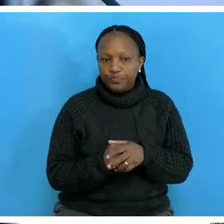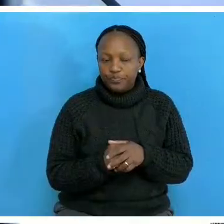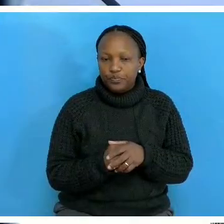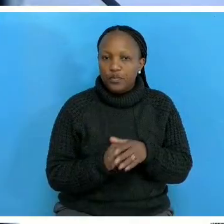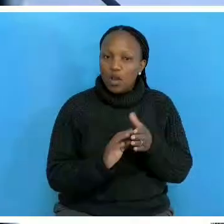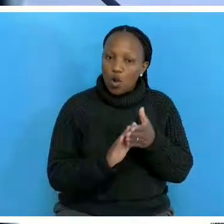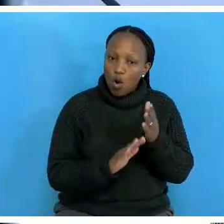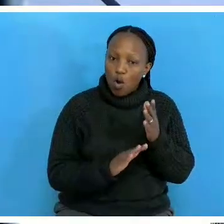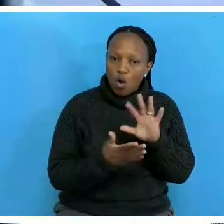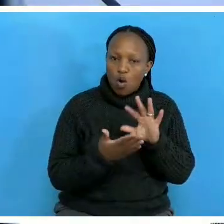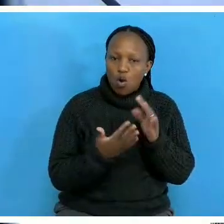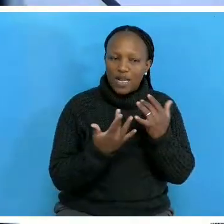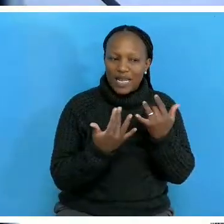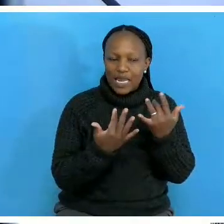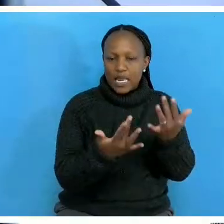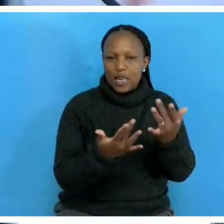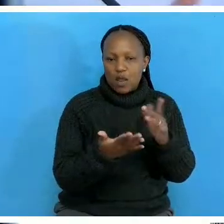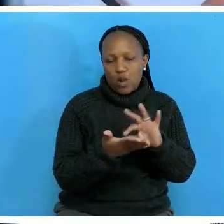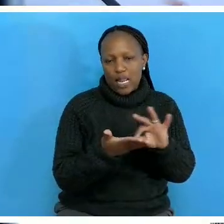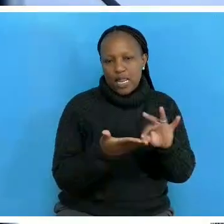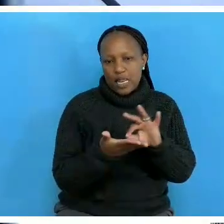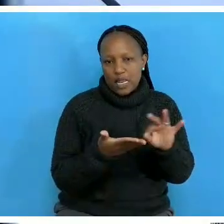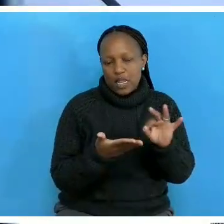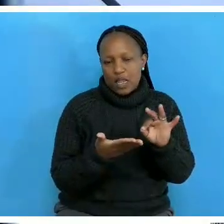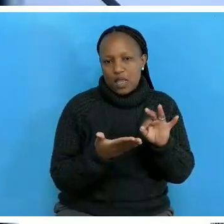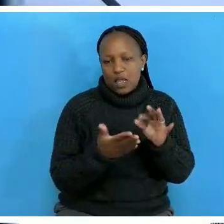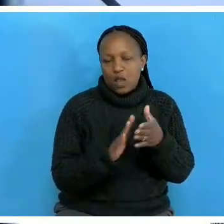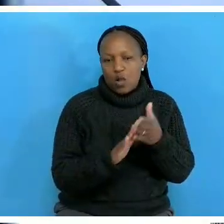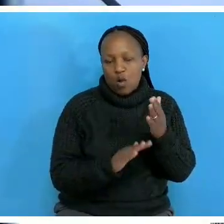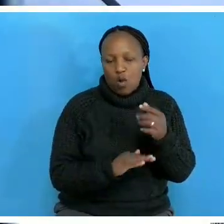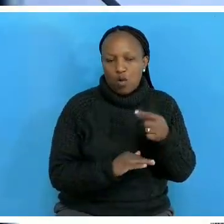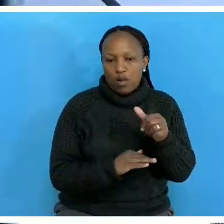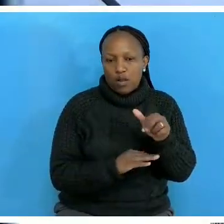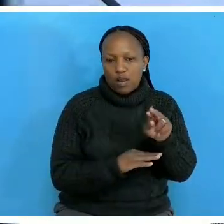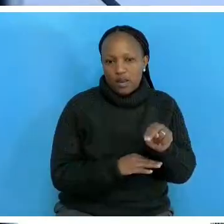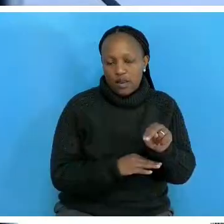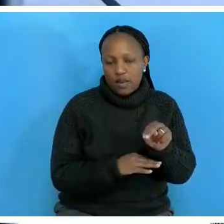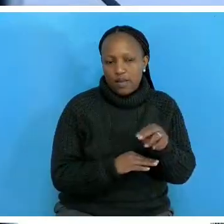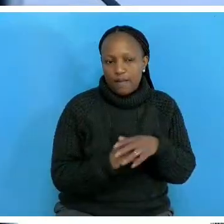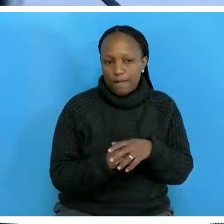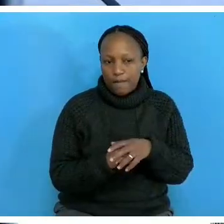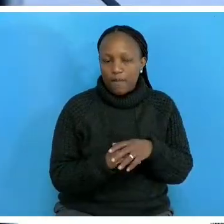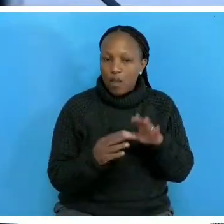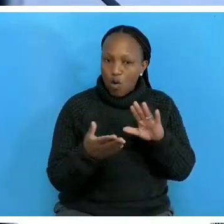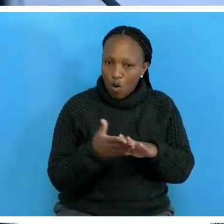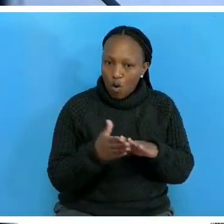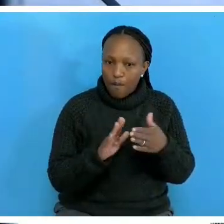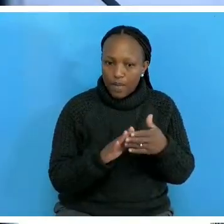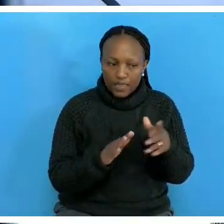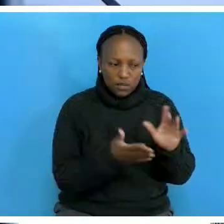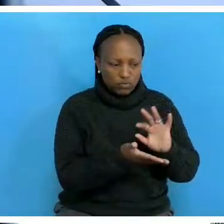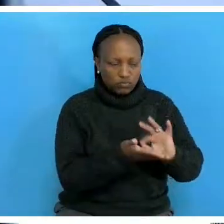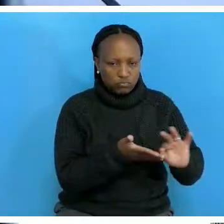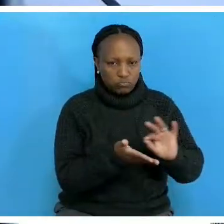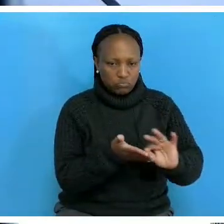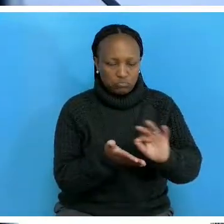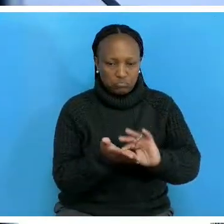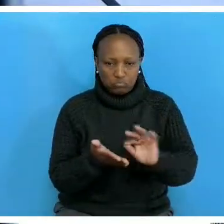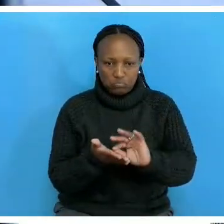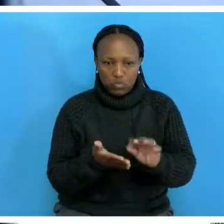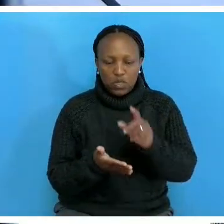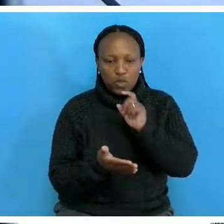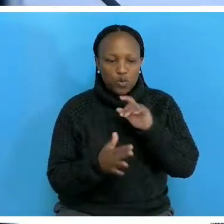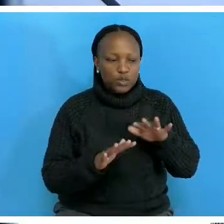Go Green, Go Clean. It was a dump site, also cleaned by community members, and they're using that now as